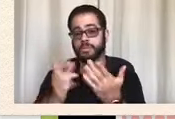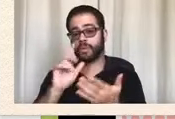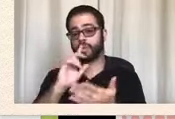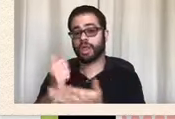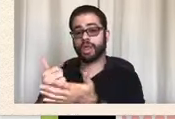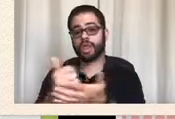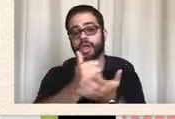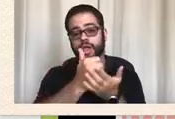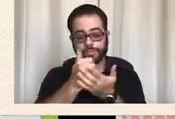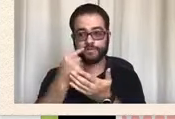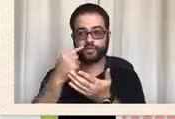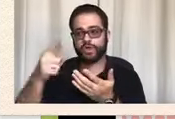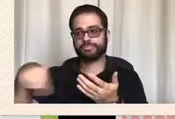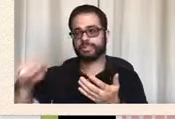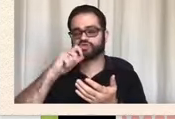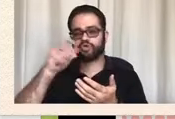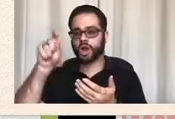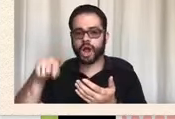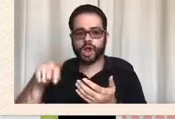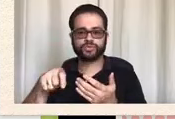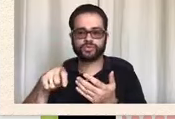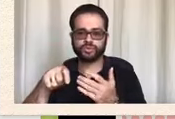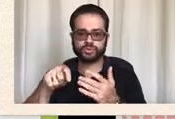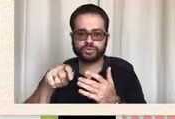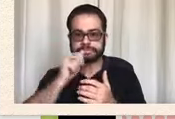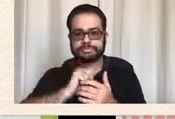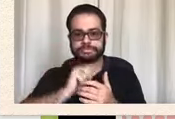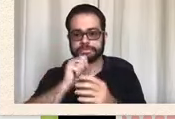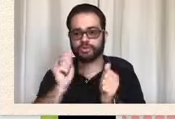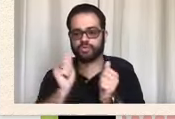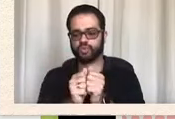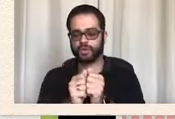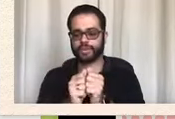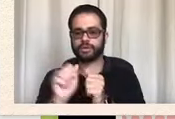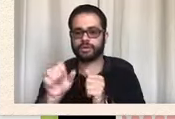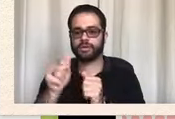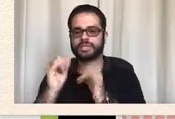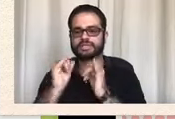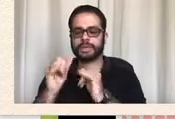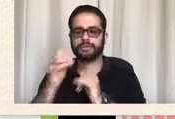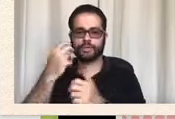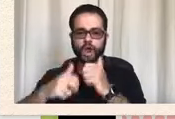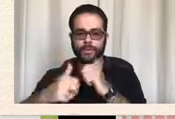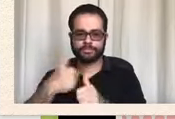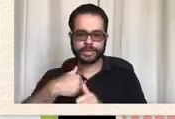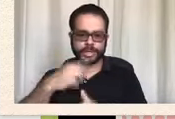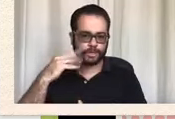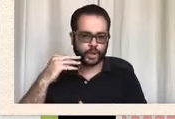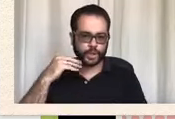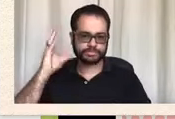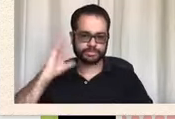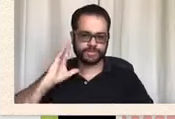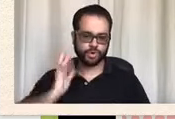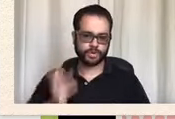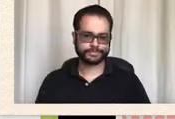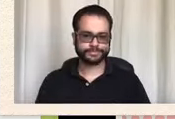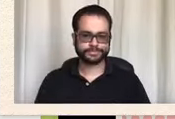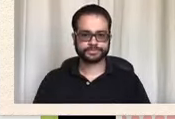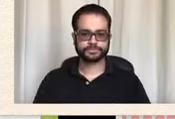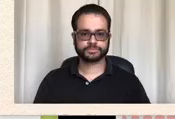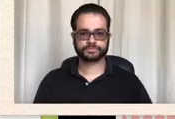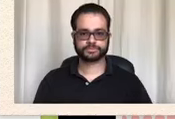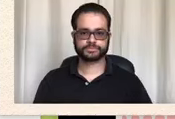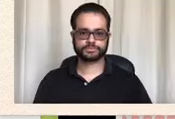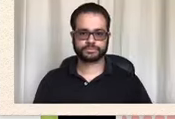the problems that I have had to in the past. So. And my last question